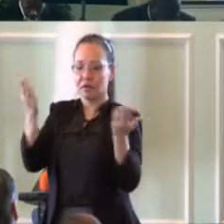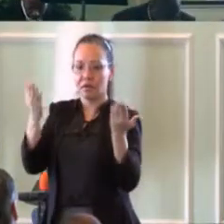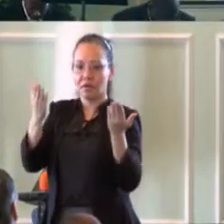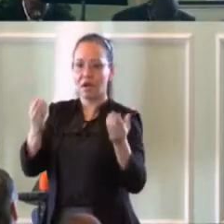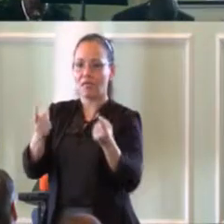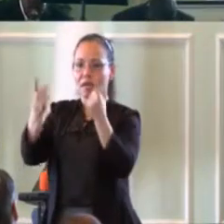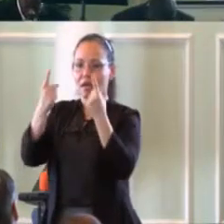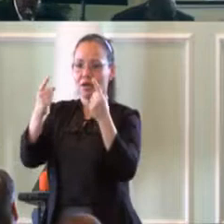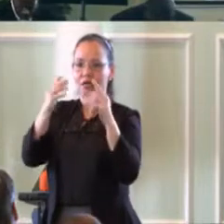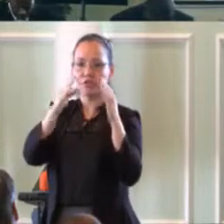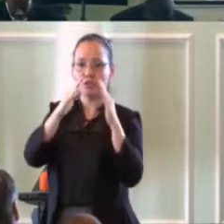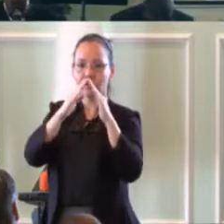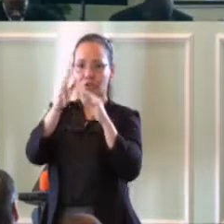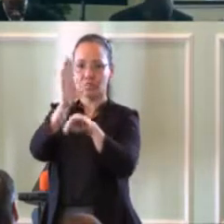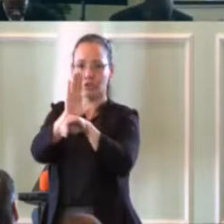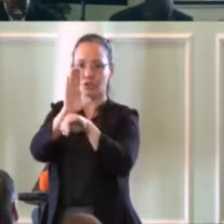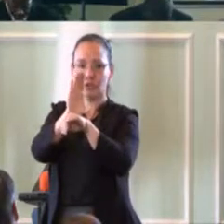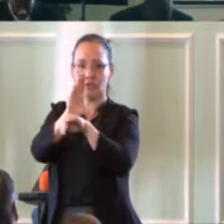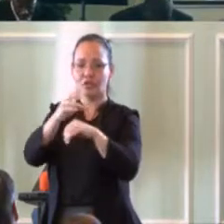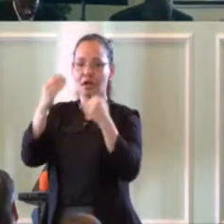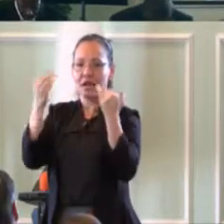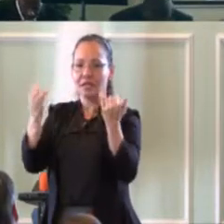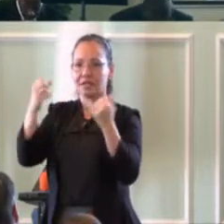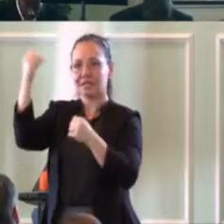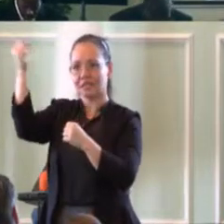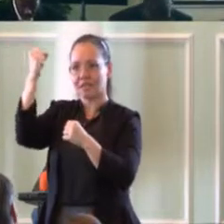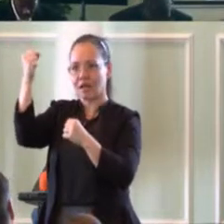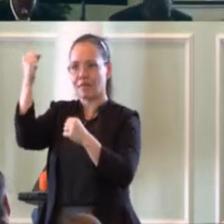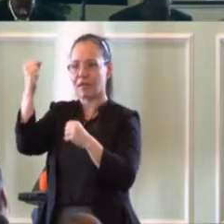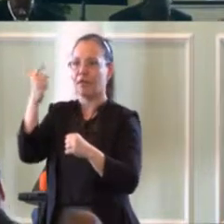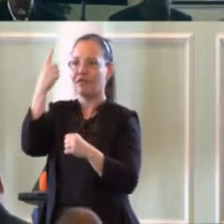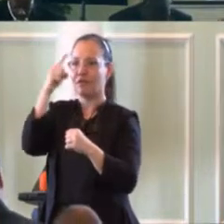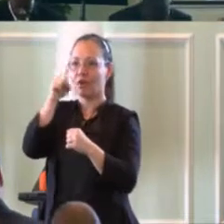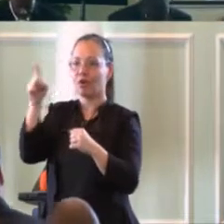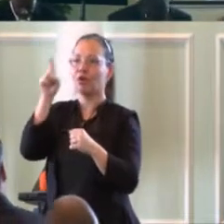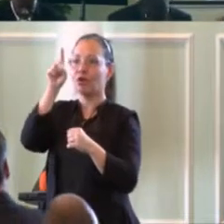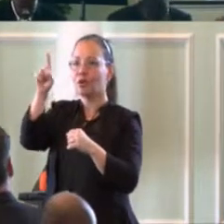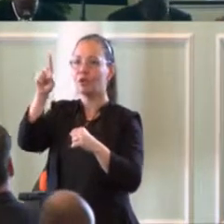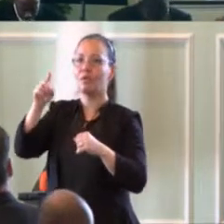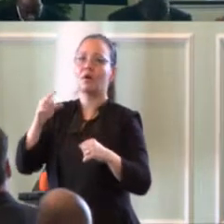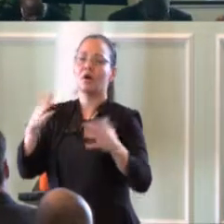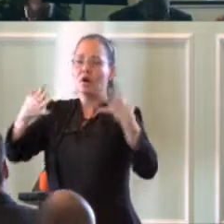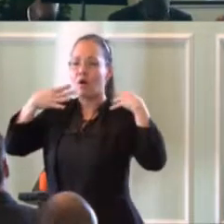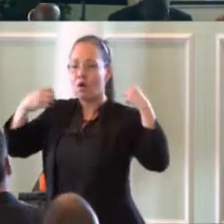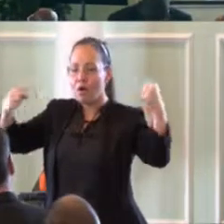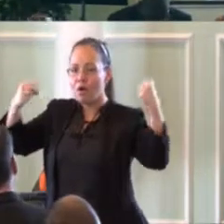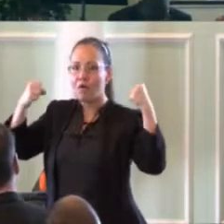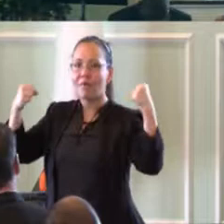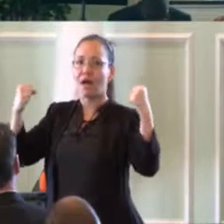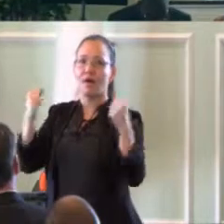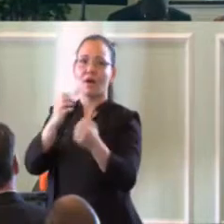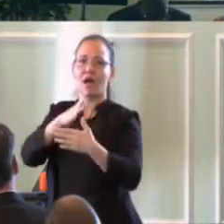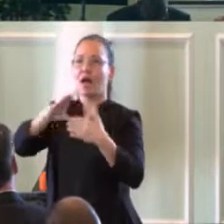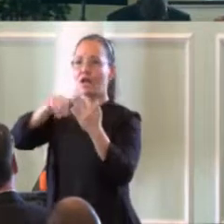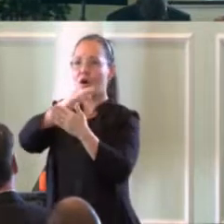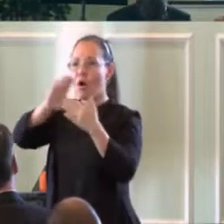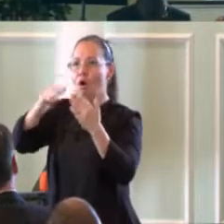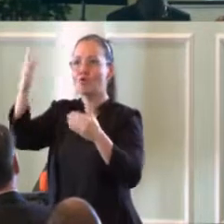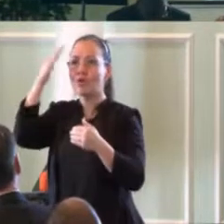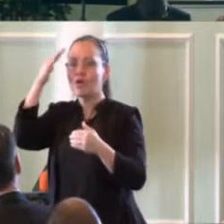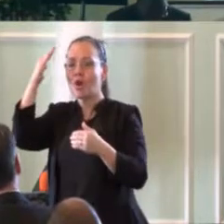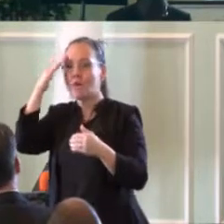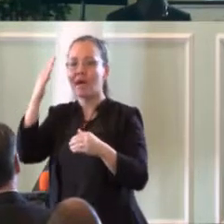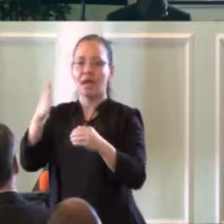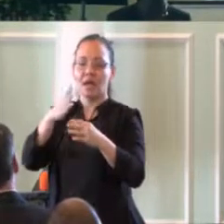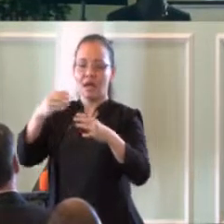in your holy sanctuary on this Sabbath day. You are all-powerful and all-knowing, our